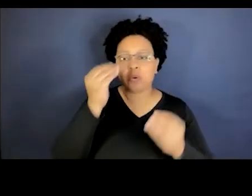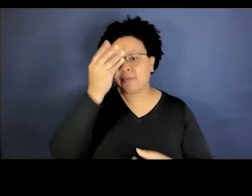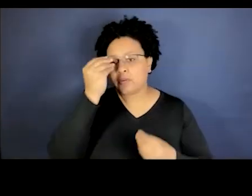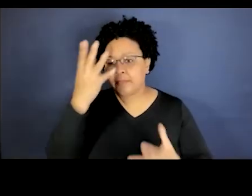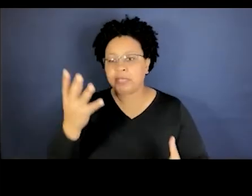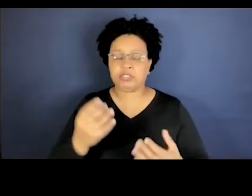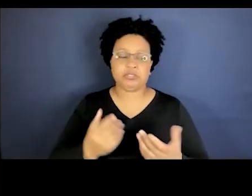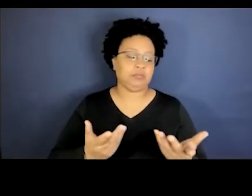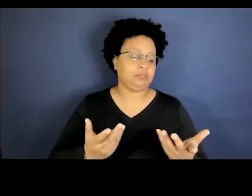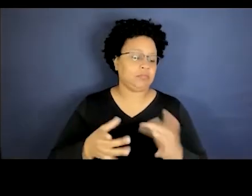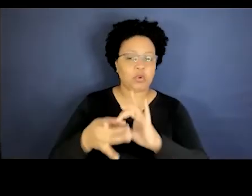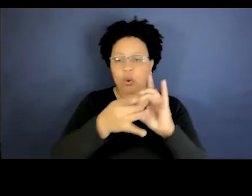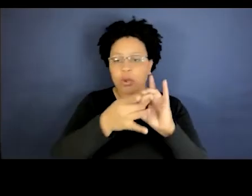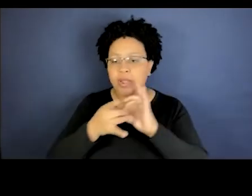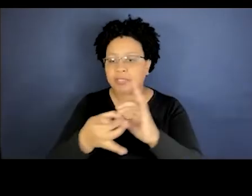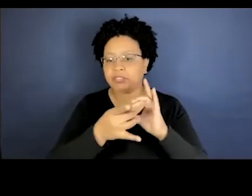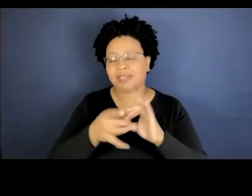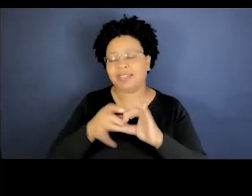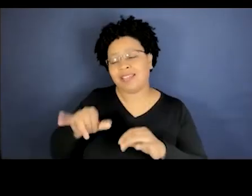important. One of the